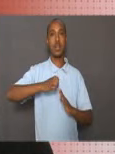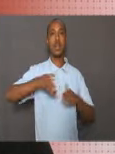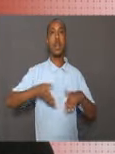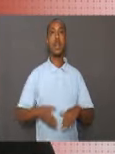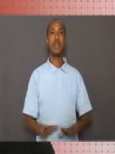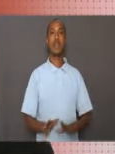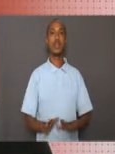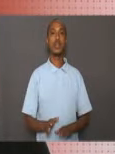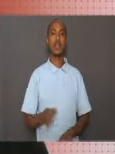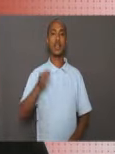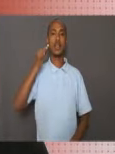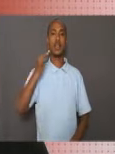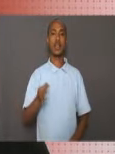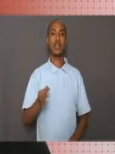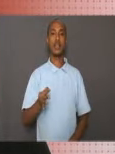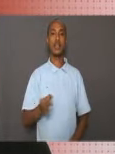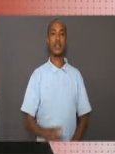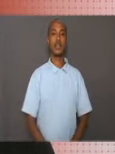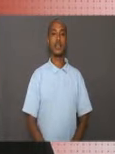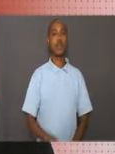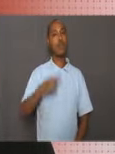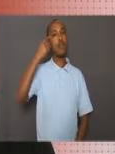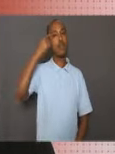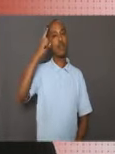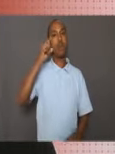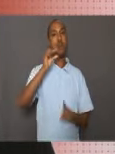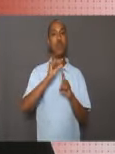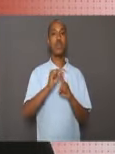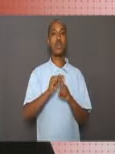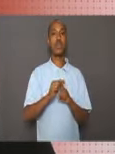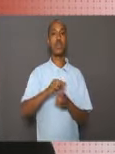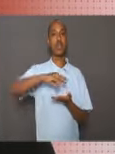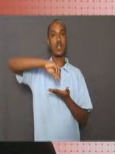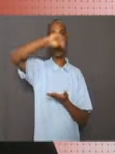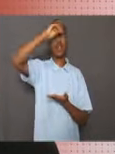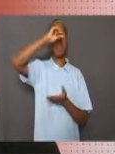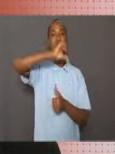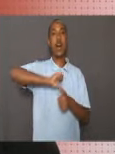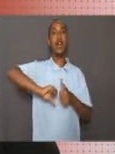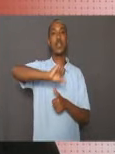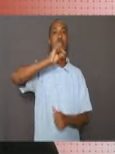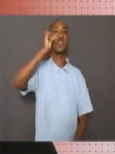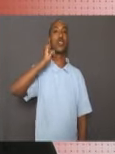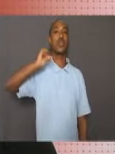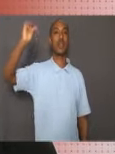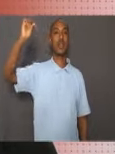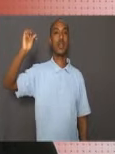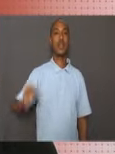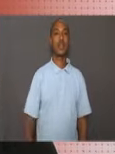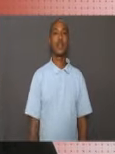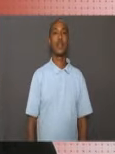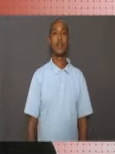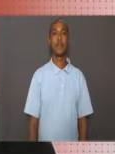to significant leaps forward in the study of atomic theory.